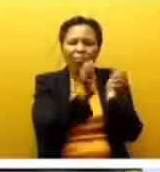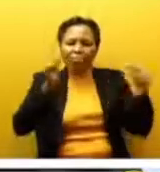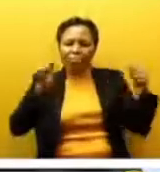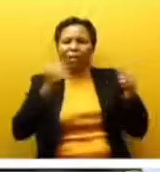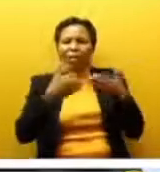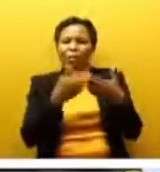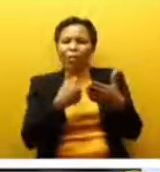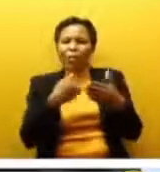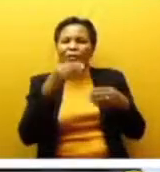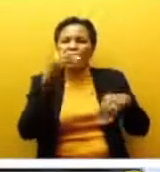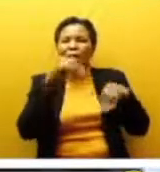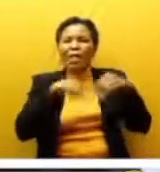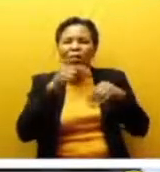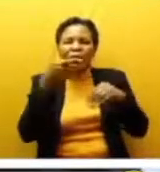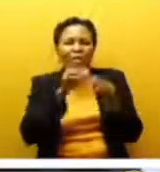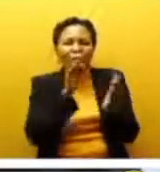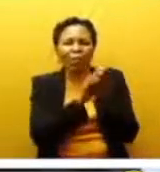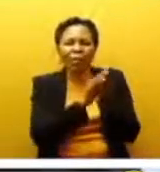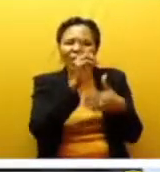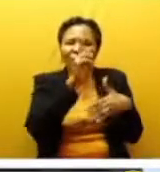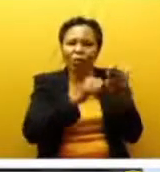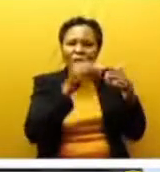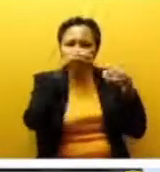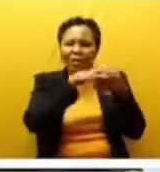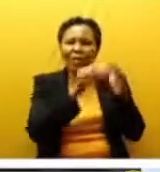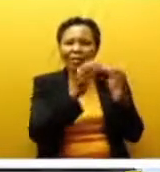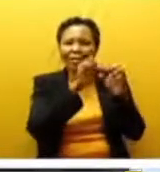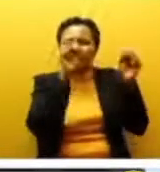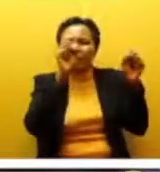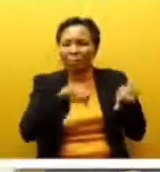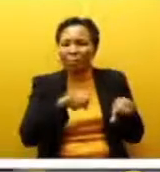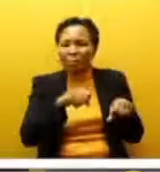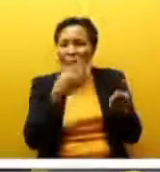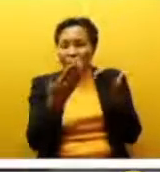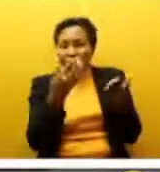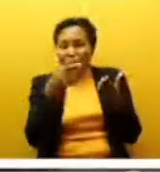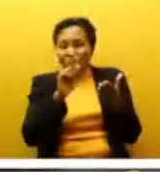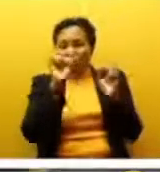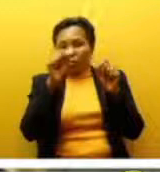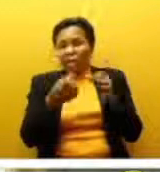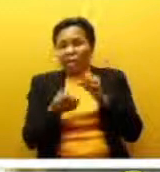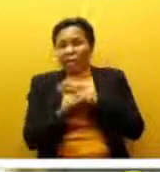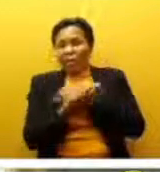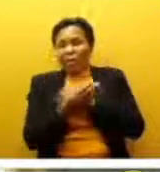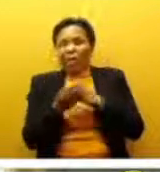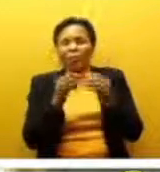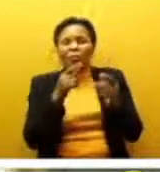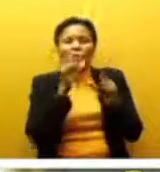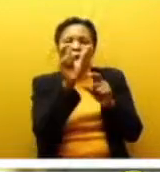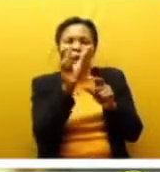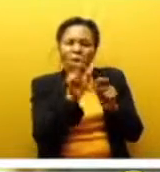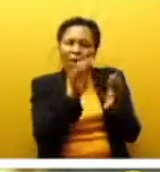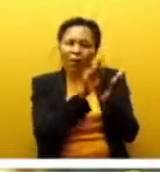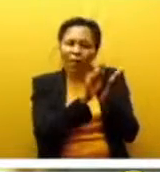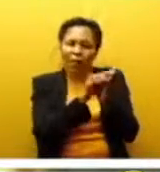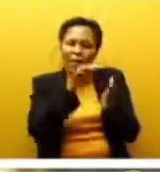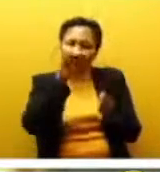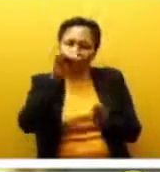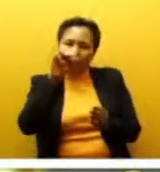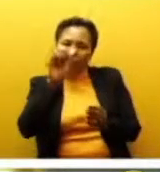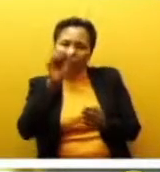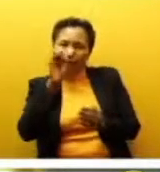he maintaining in that system? Maybe you just want to tell us what maintenance entails as part of that contract